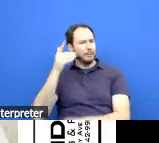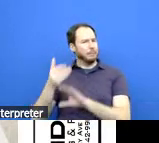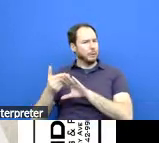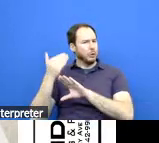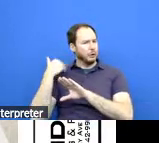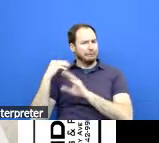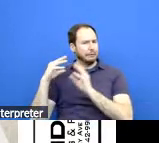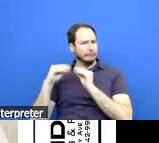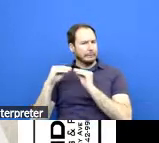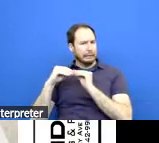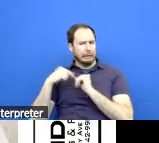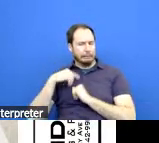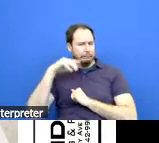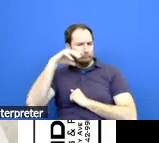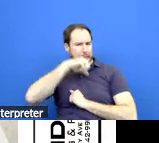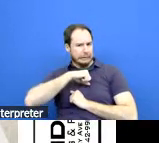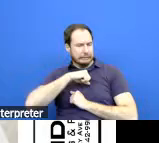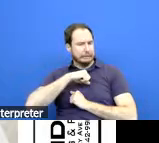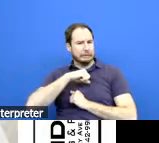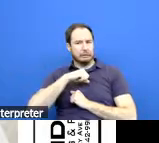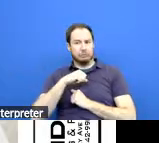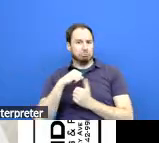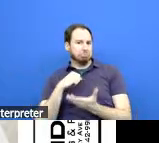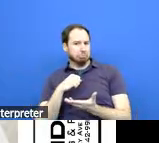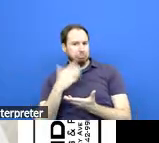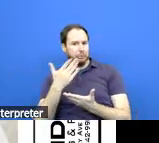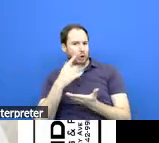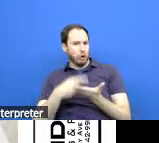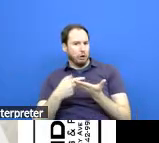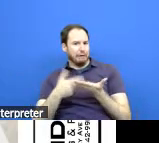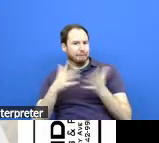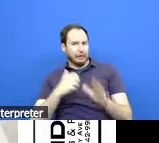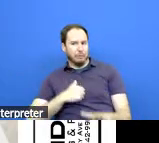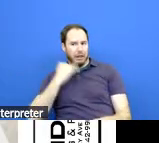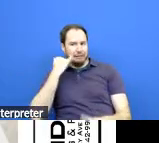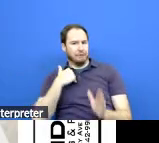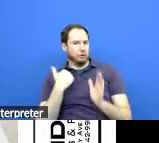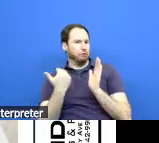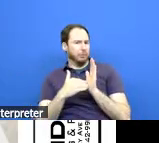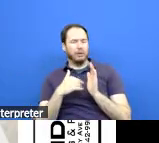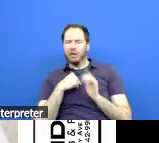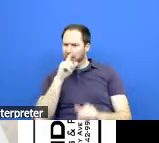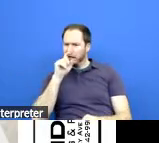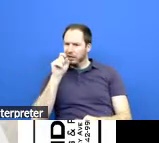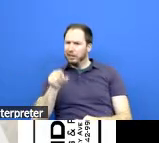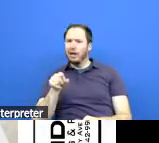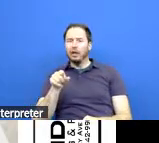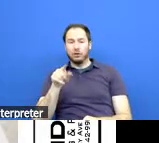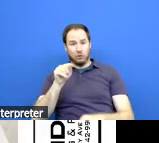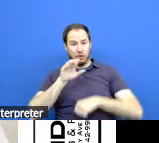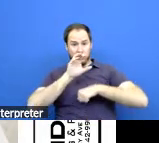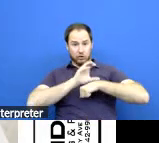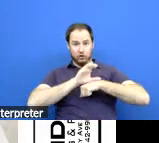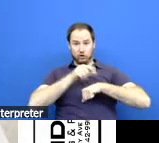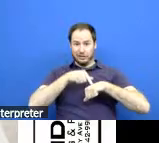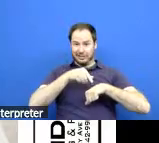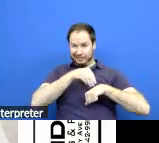previous meeting, so this may have been covered. I apologize for asking, but first of all, so the church is